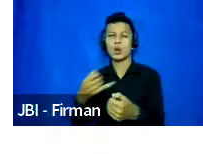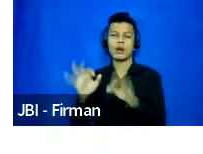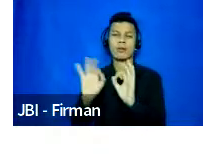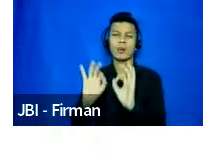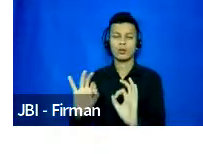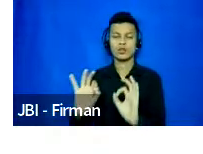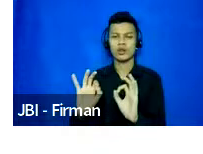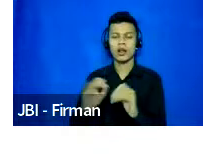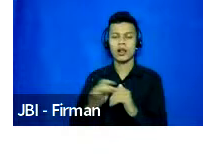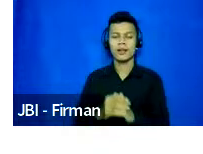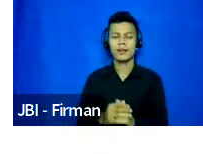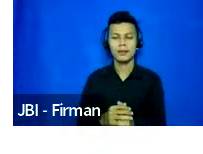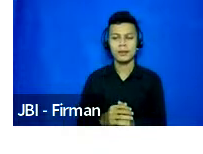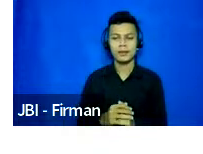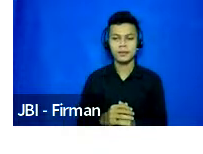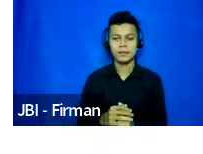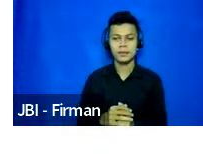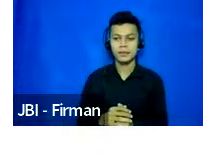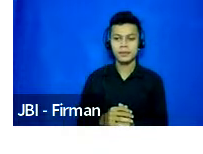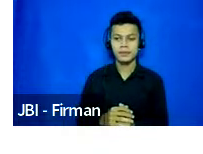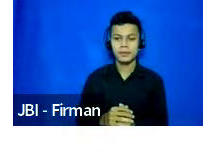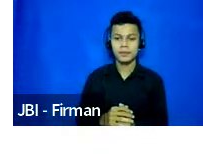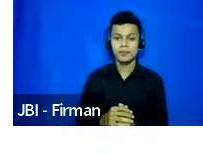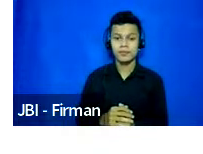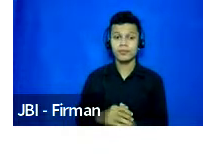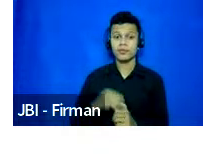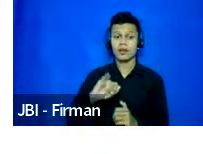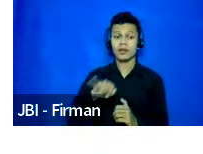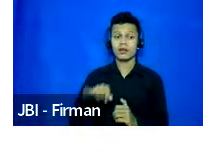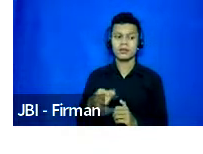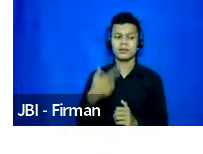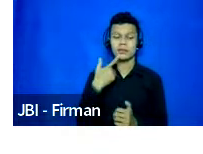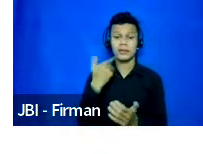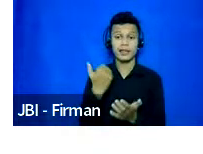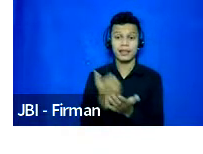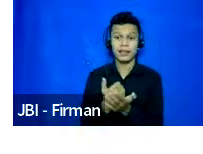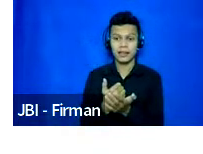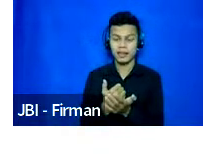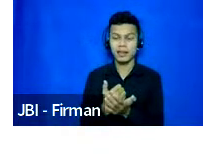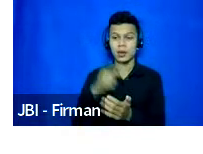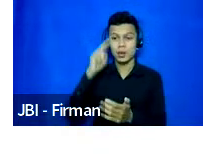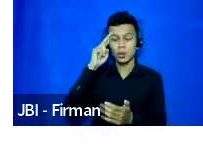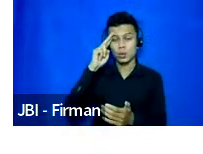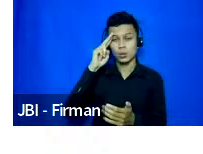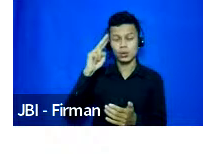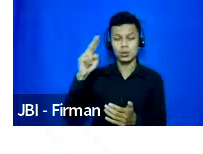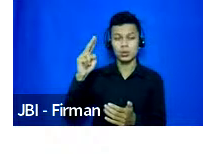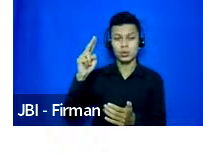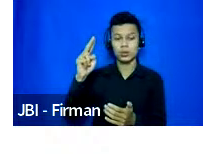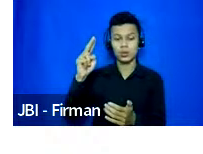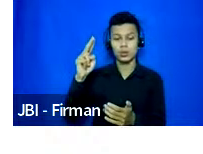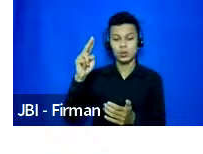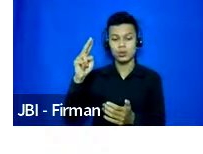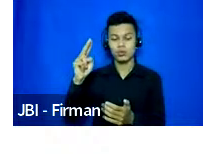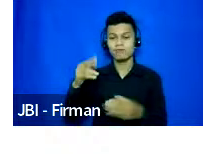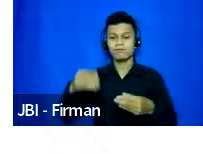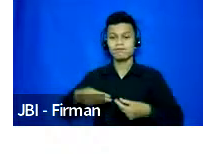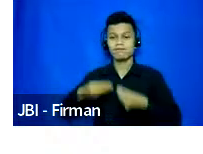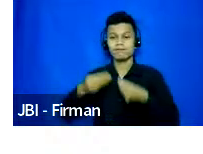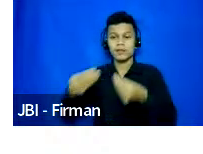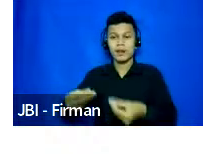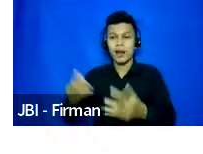is also important to, again, providing access to